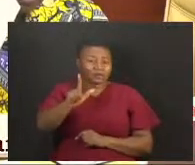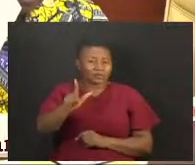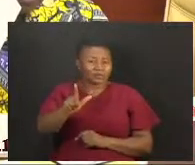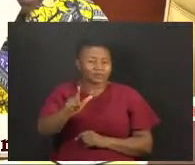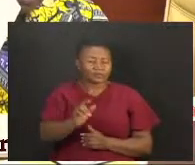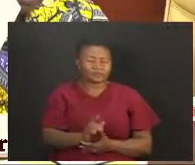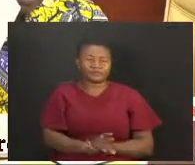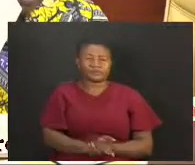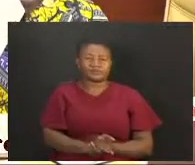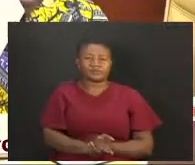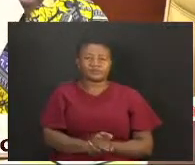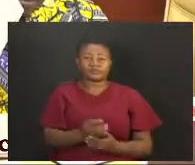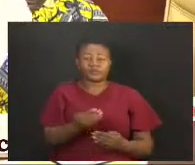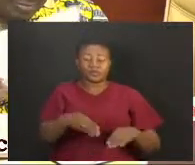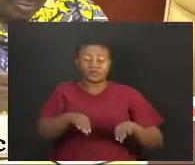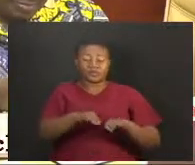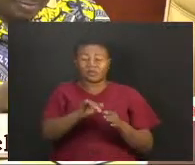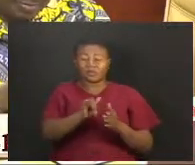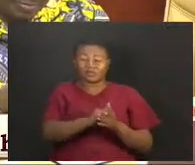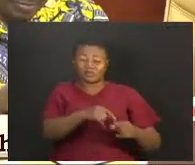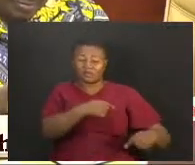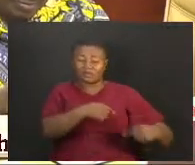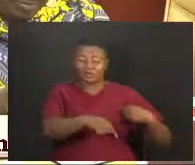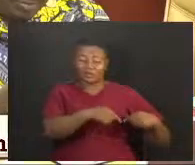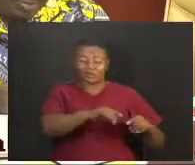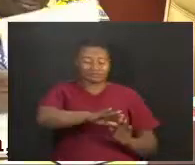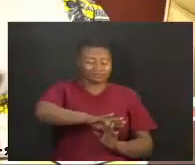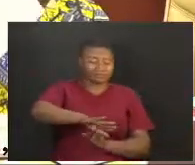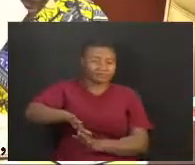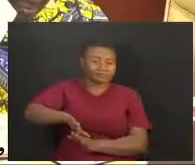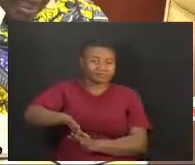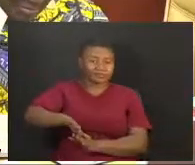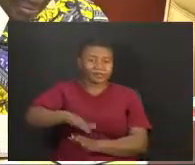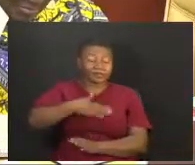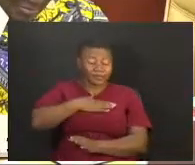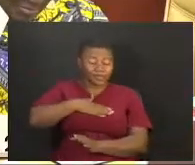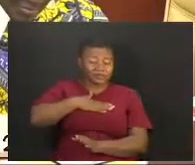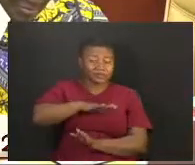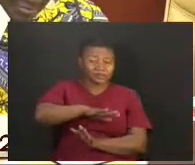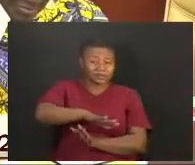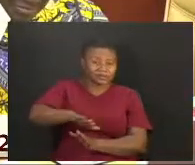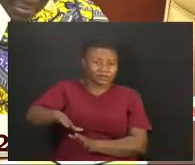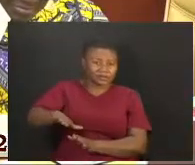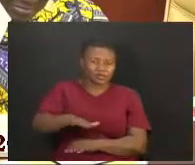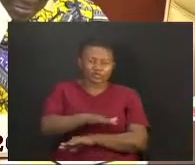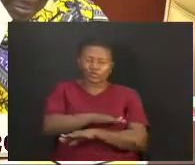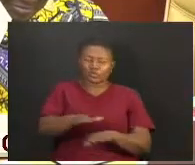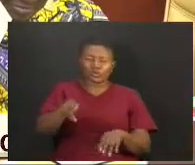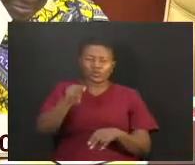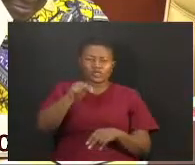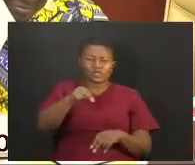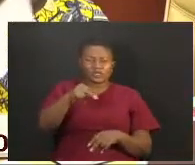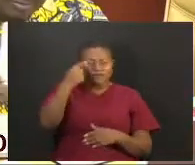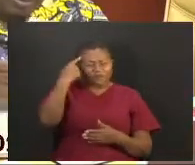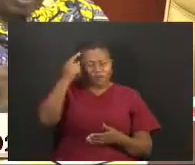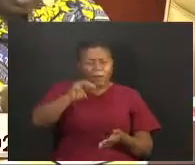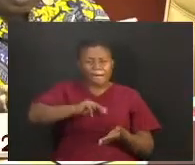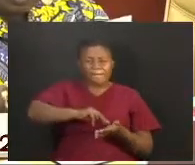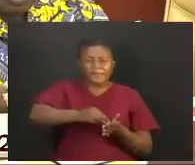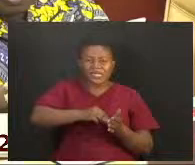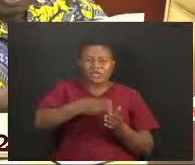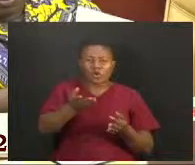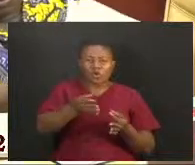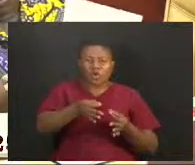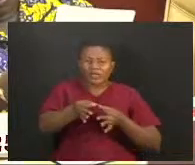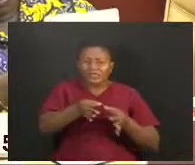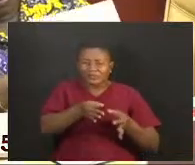Speaker, even that argument aside, put that argument aside. There's no need for any interpretation of whether may